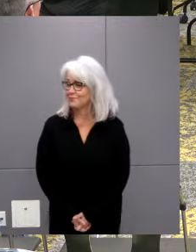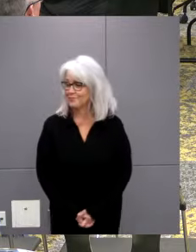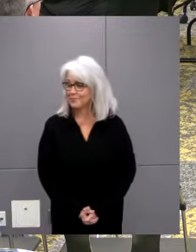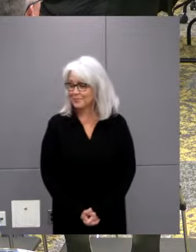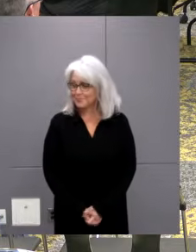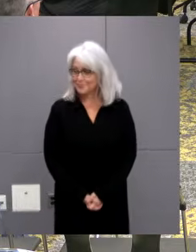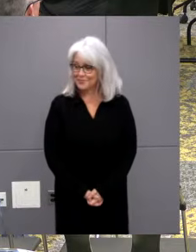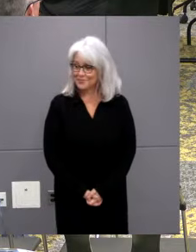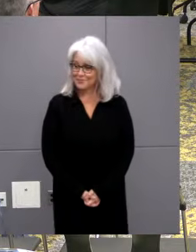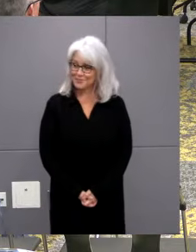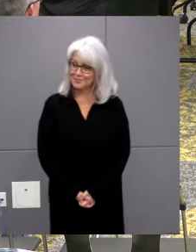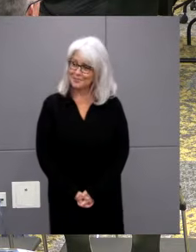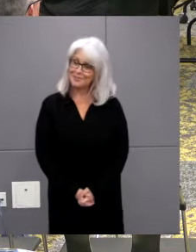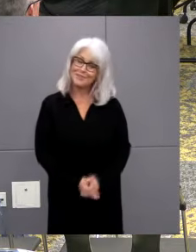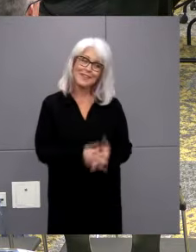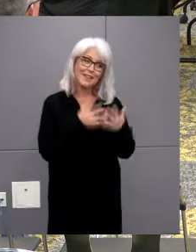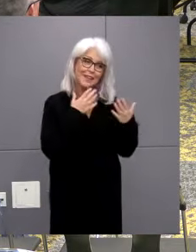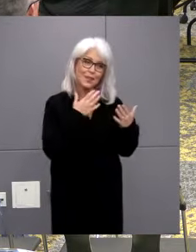Thank you.